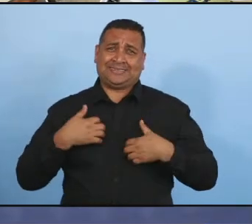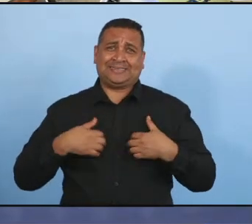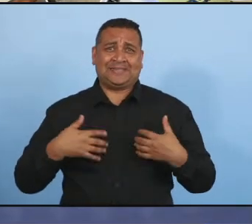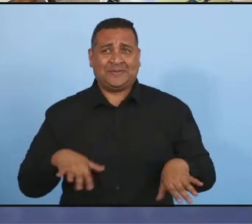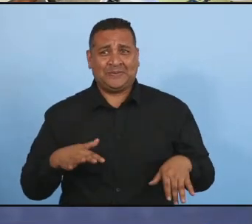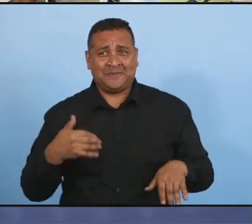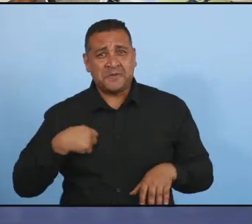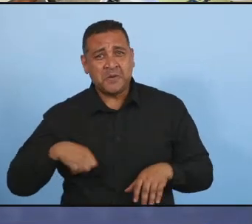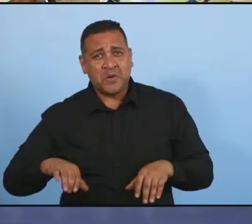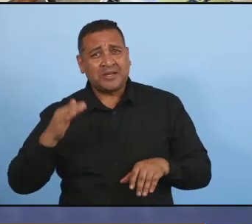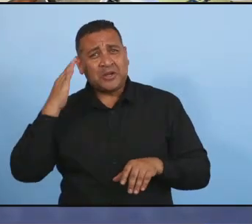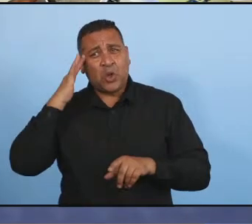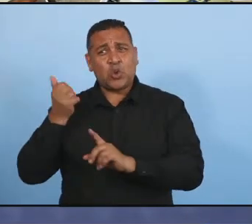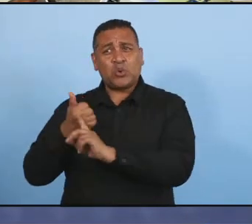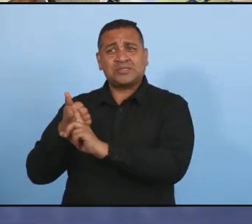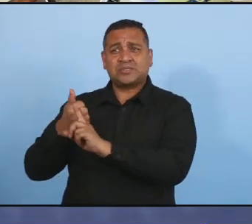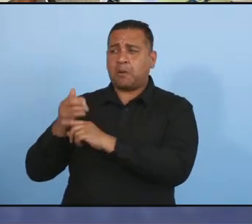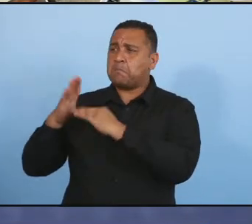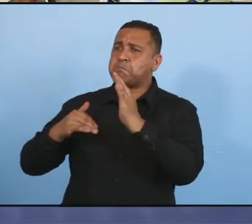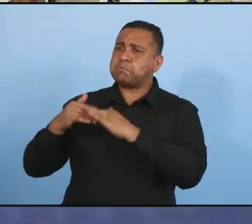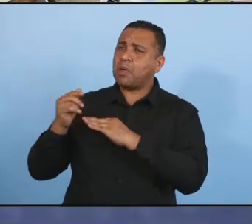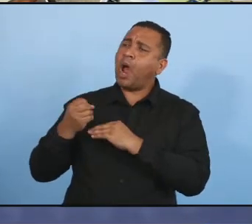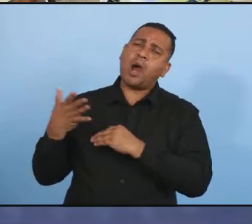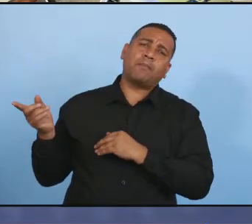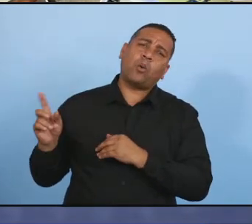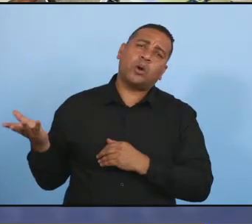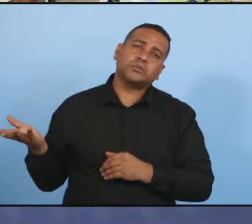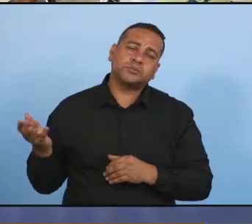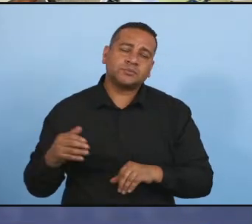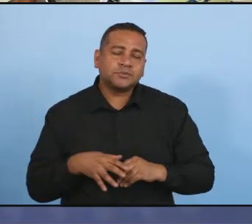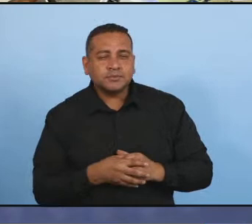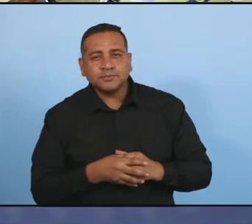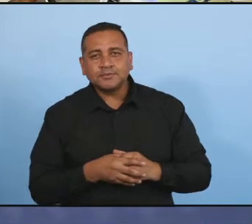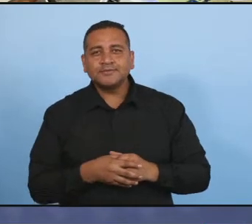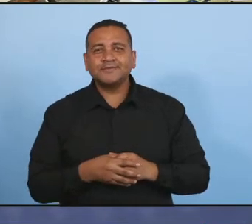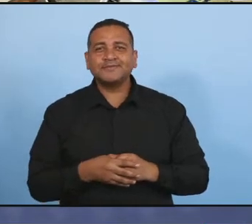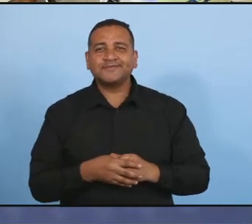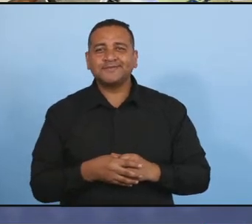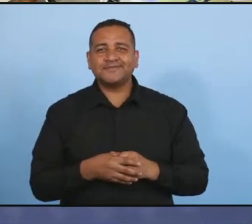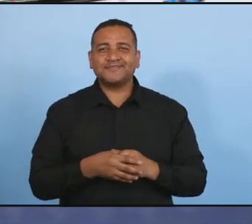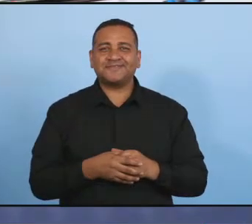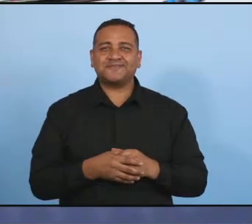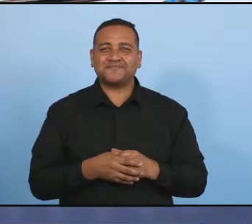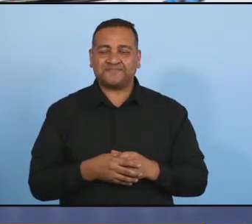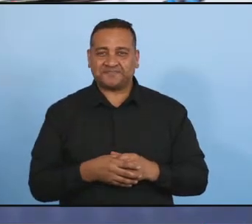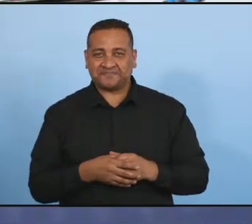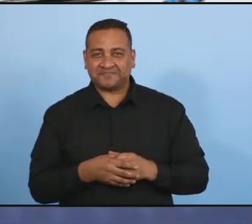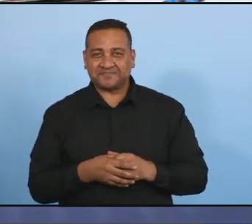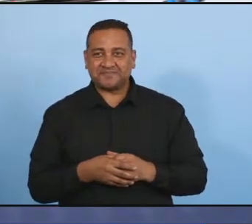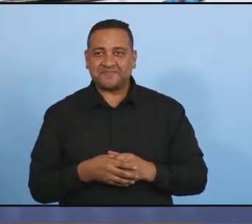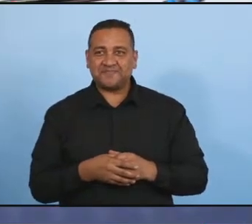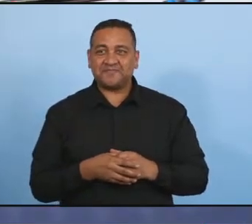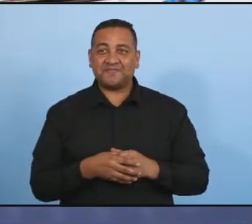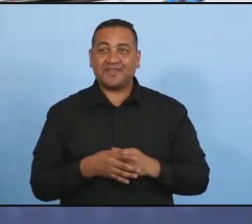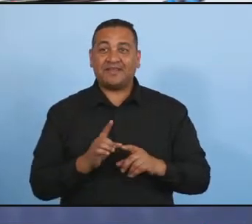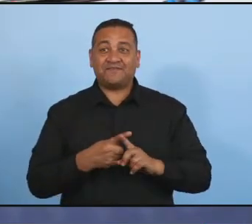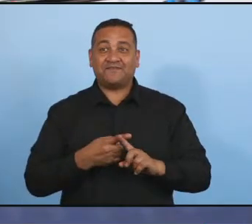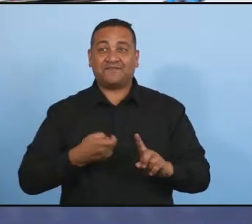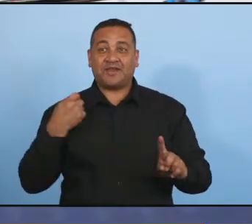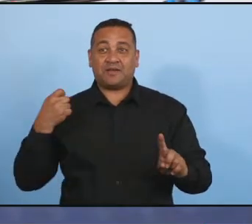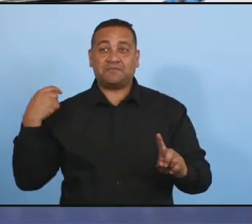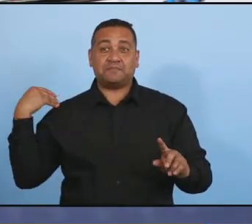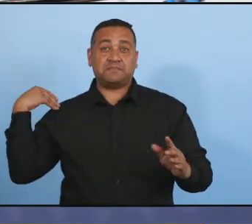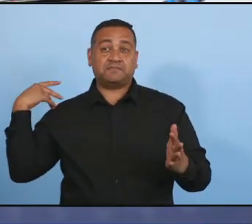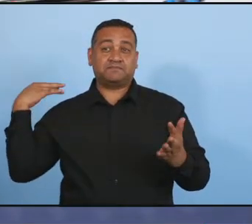was gonna say. You don't have to tell me. Look, coming from the marine industry, hydraulic